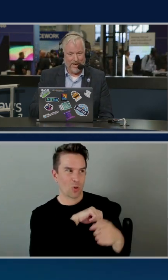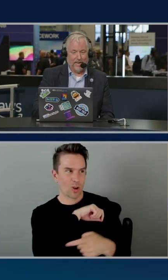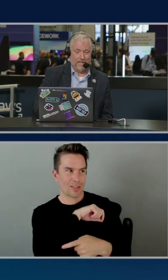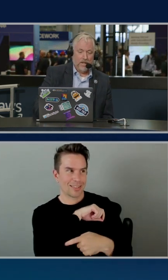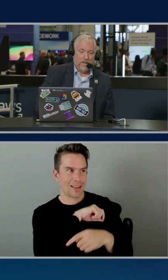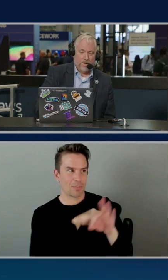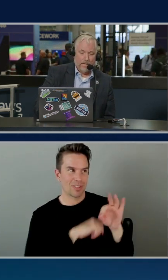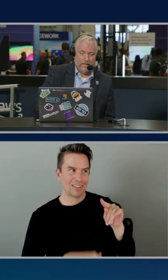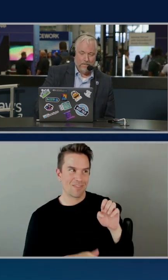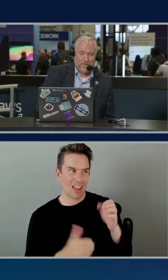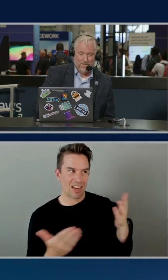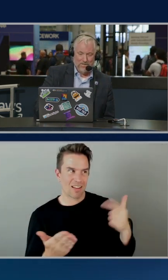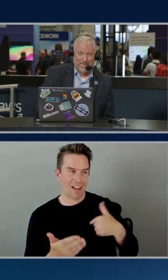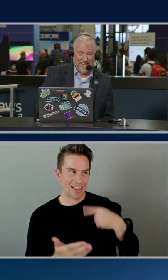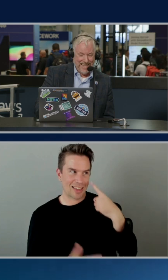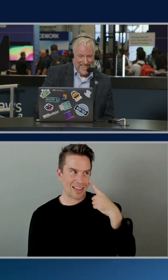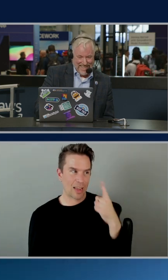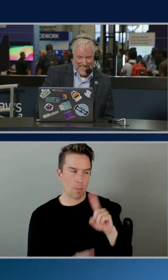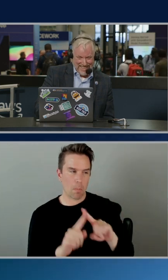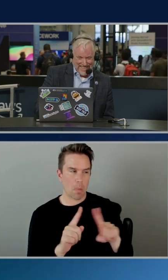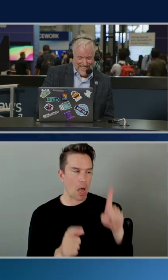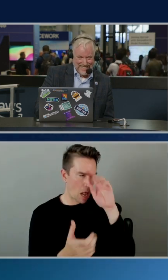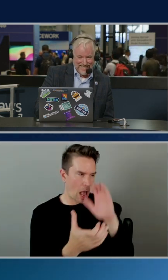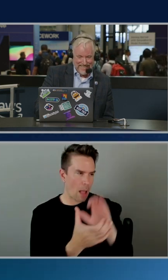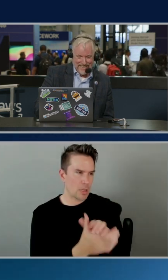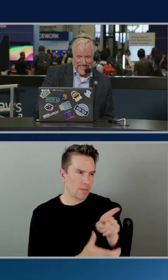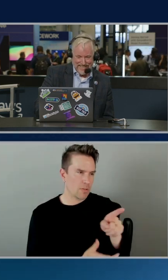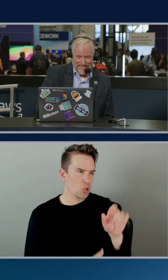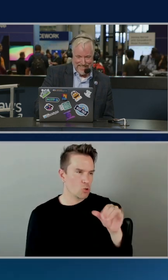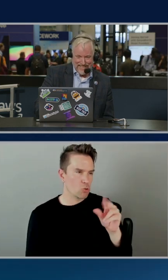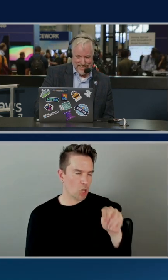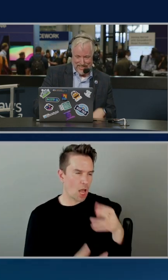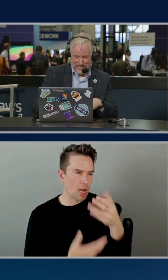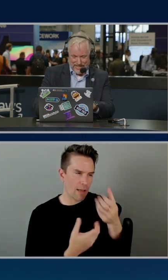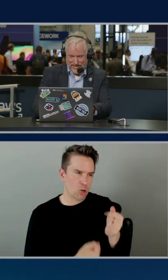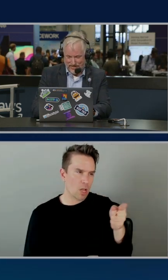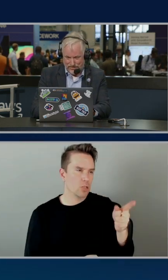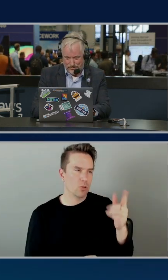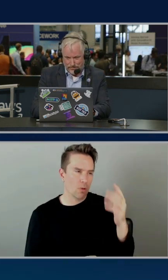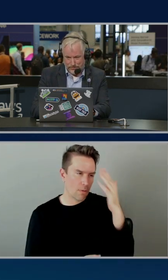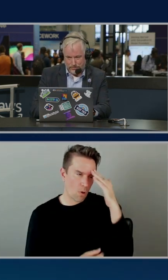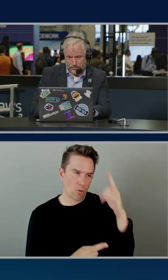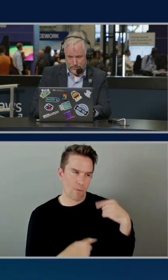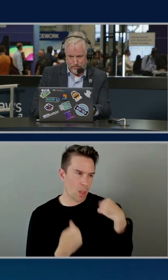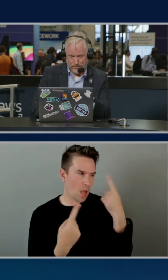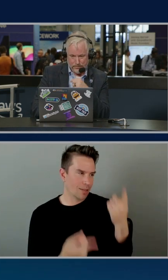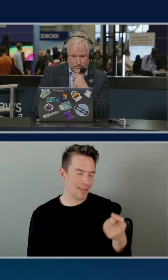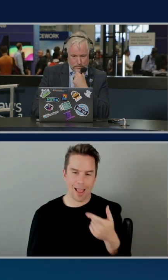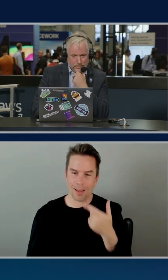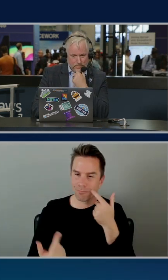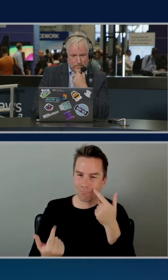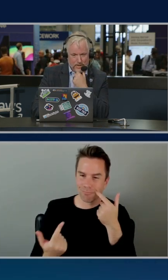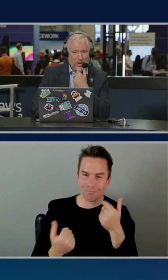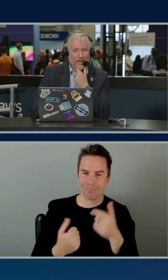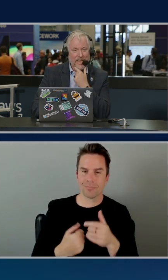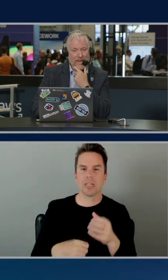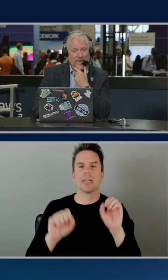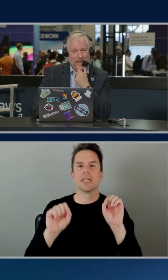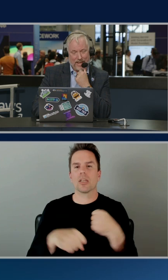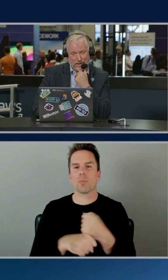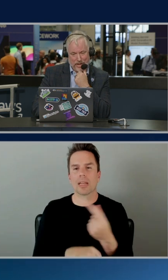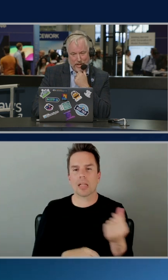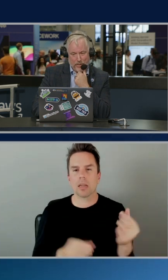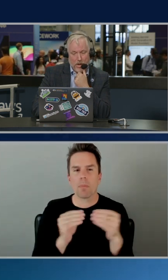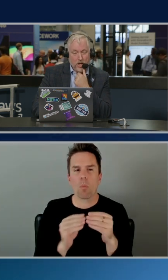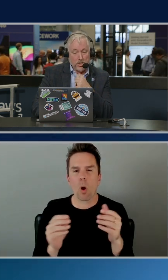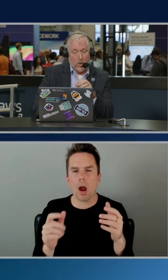John. Yeah. I haven't known you very long, but I believe. Can you make it a little bit larger? Uh-huh. There we go.